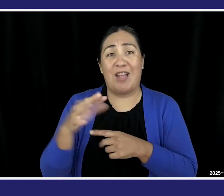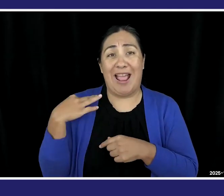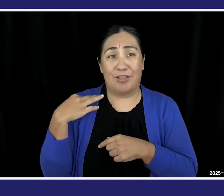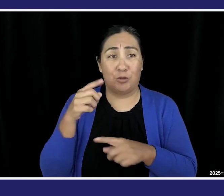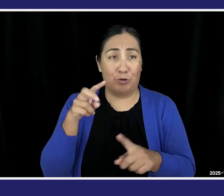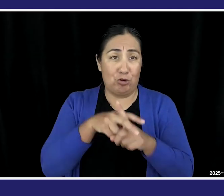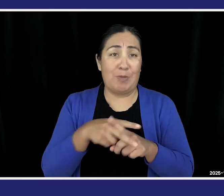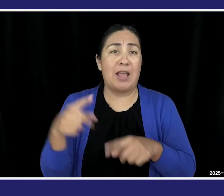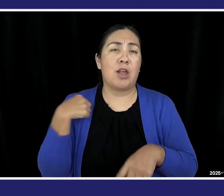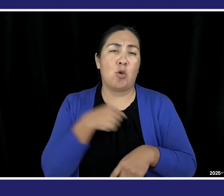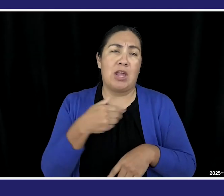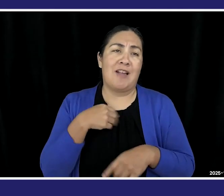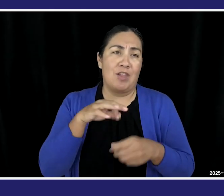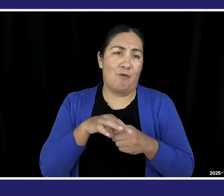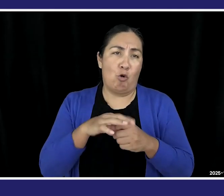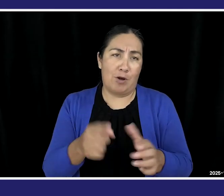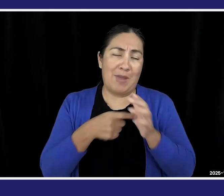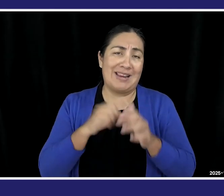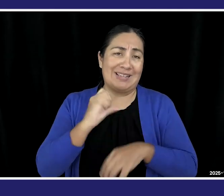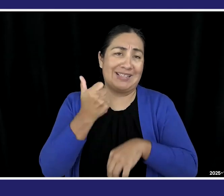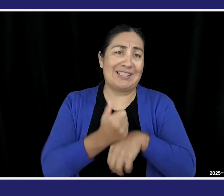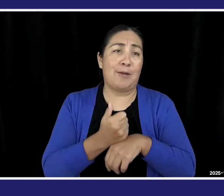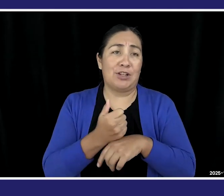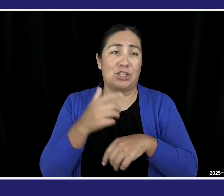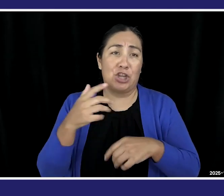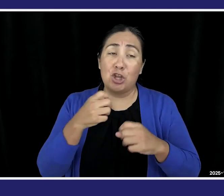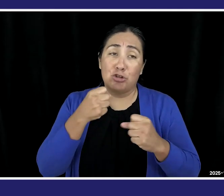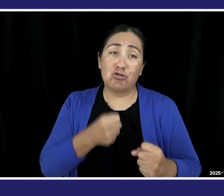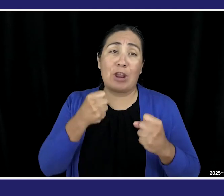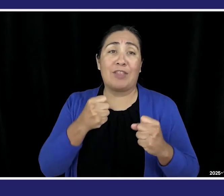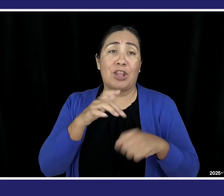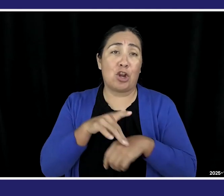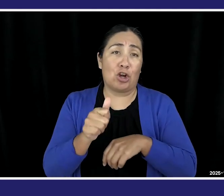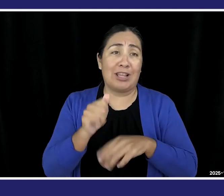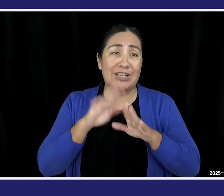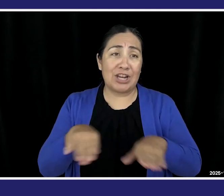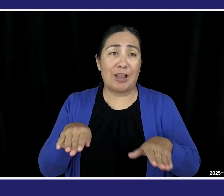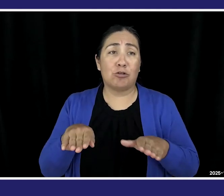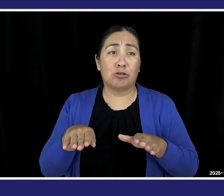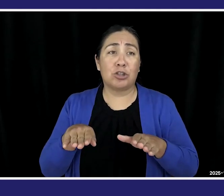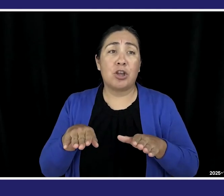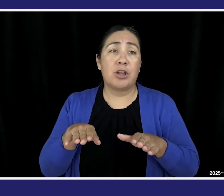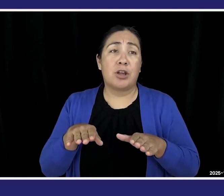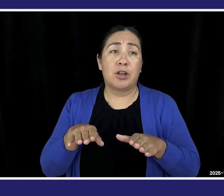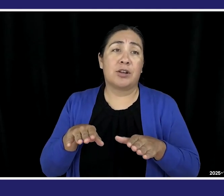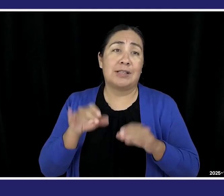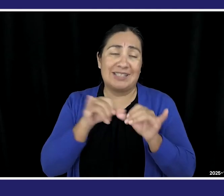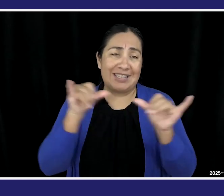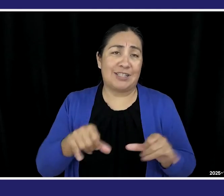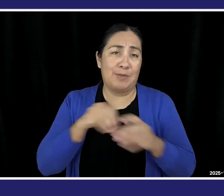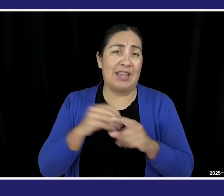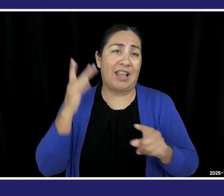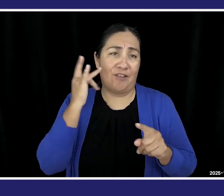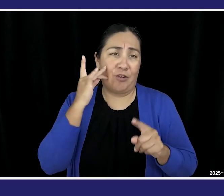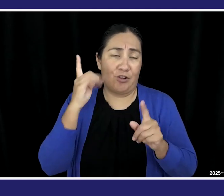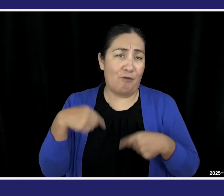and strengthen the early childhood system in California, and for over 2 decades, First Fives in every county in California have pioneered